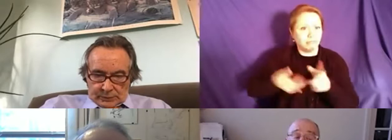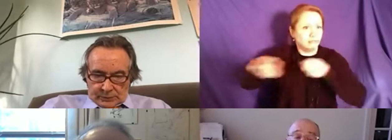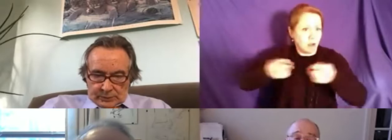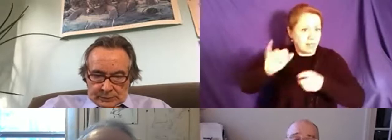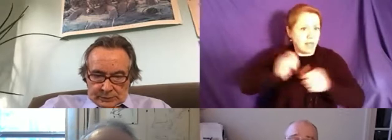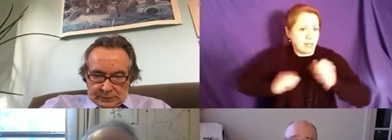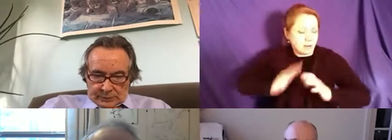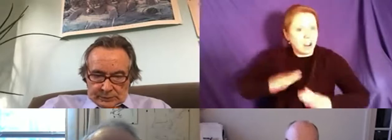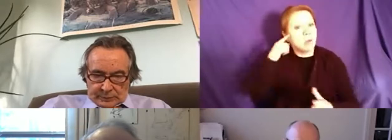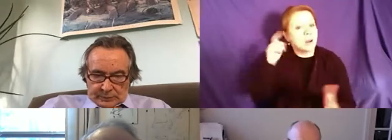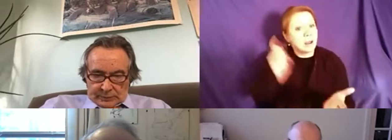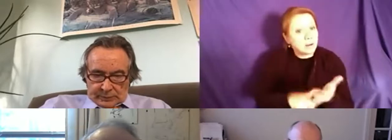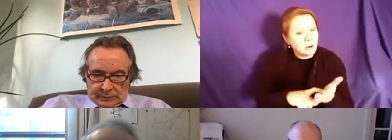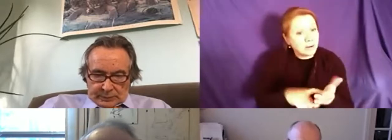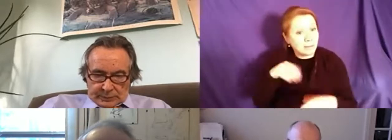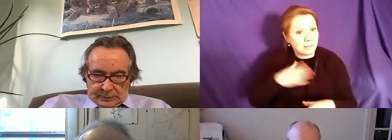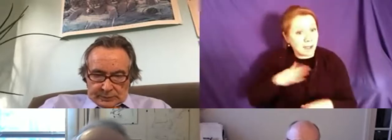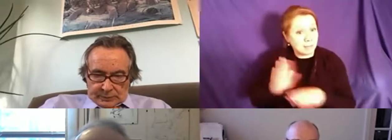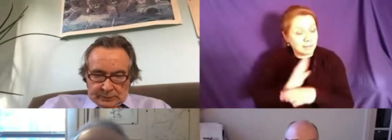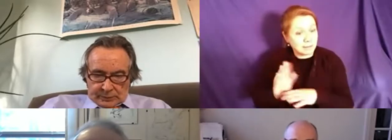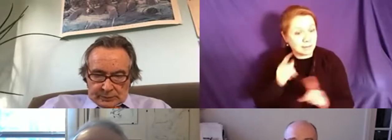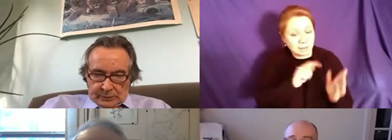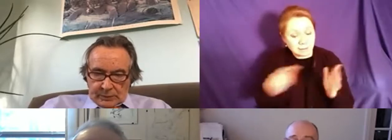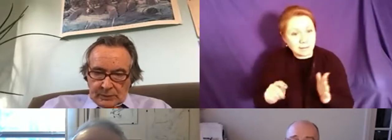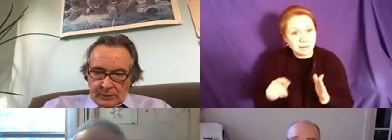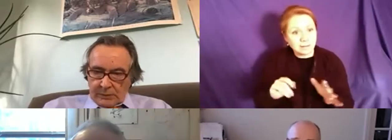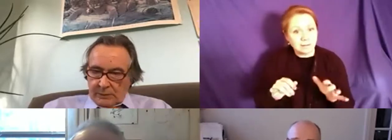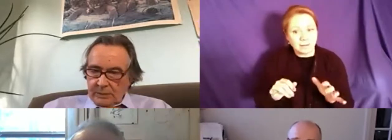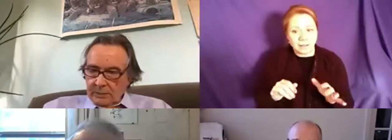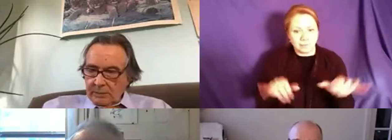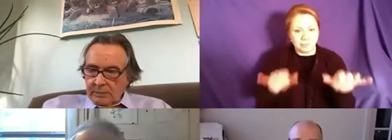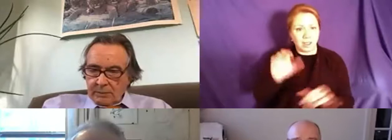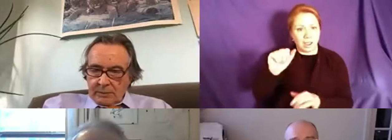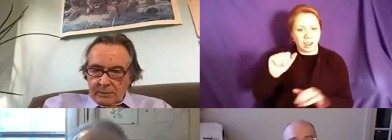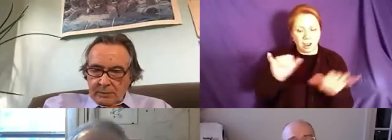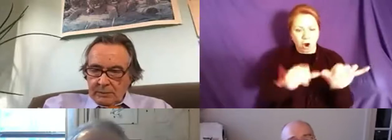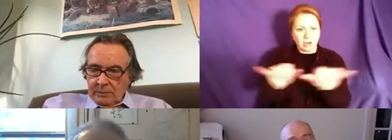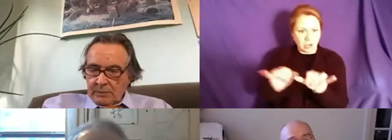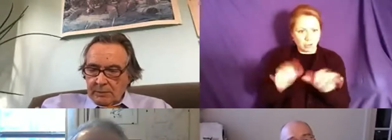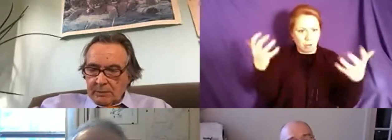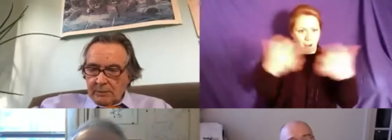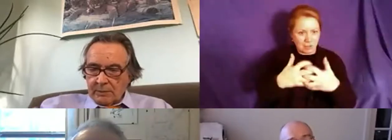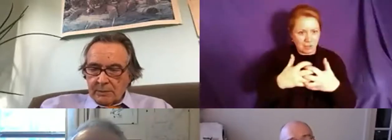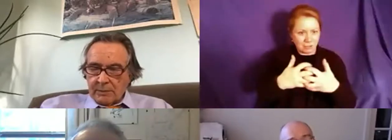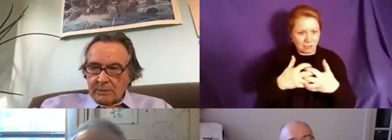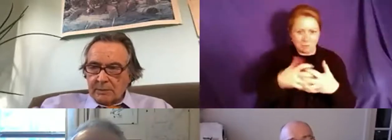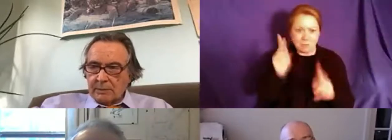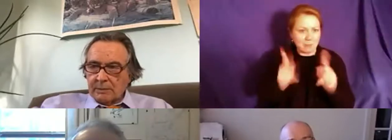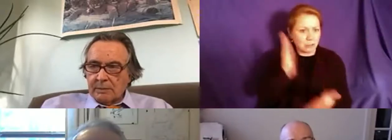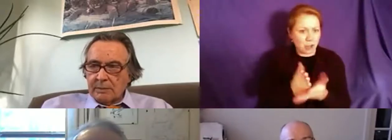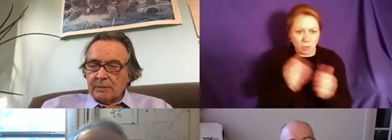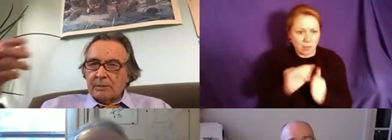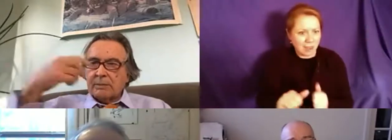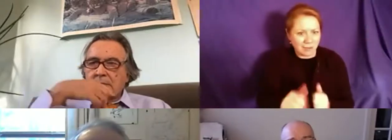my industry is that architectural accommodation is pretty much where people stopped in the